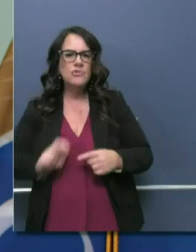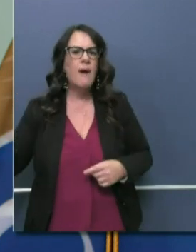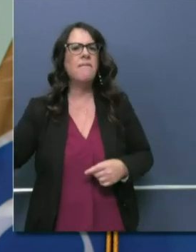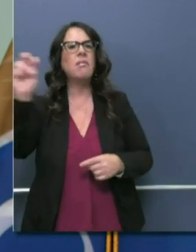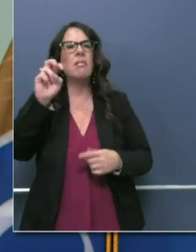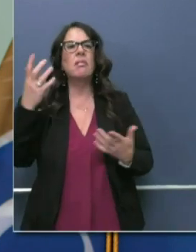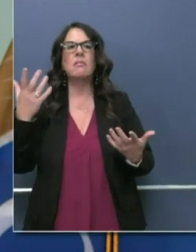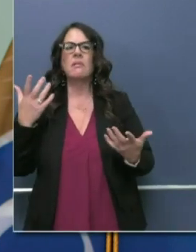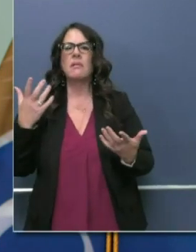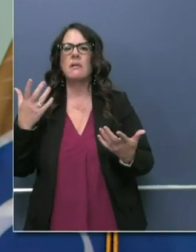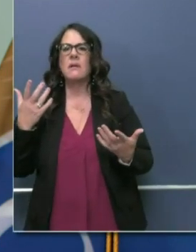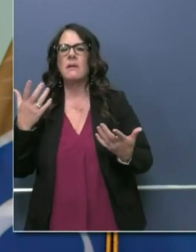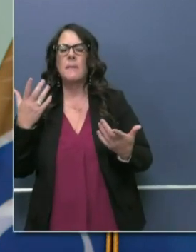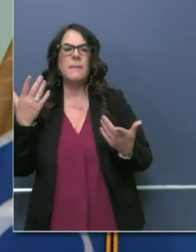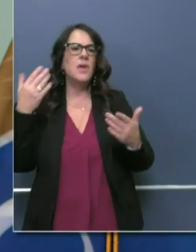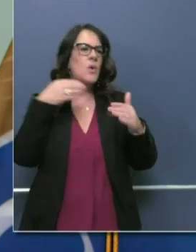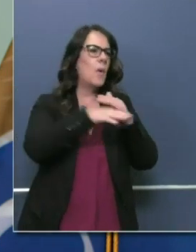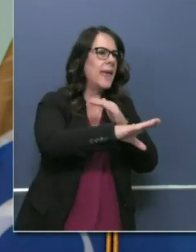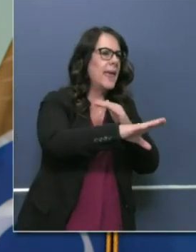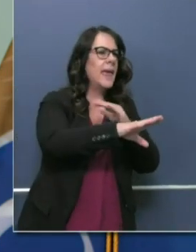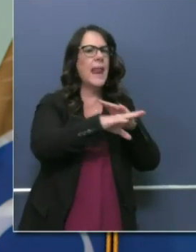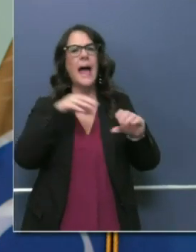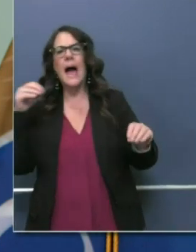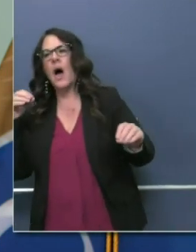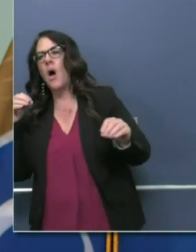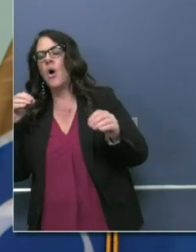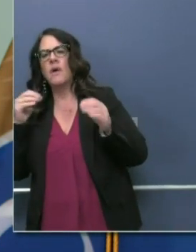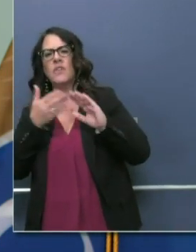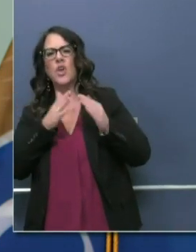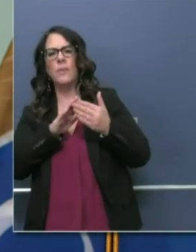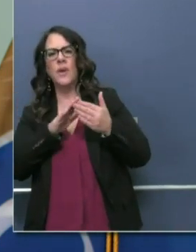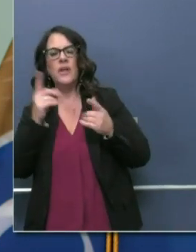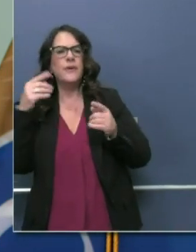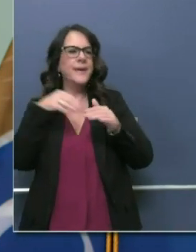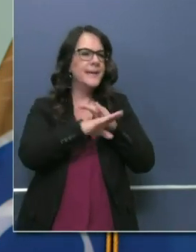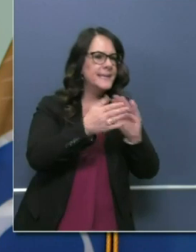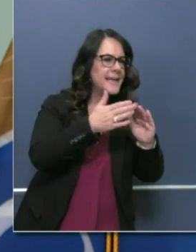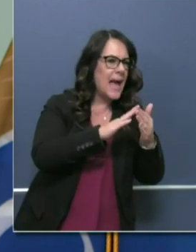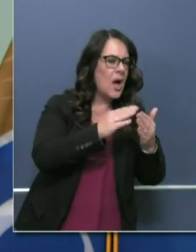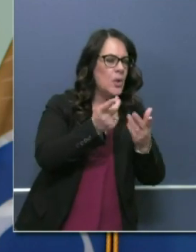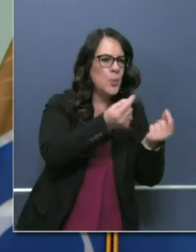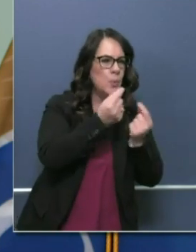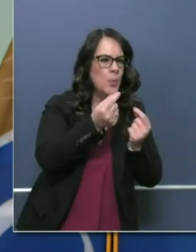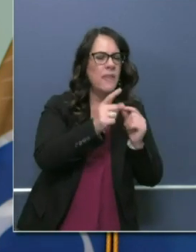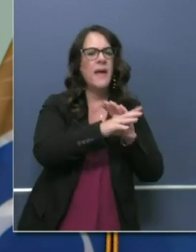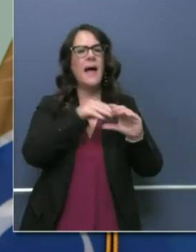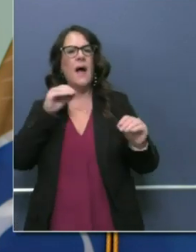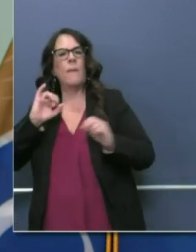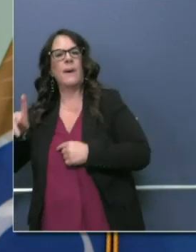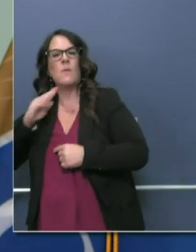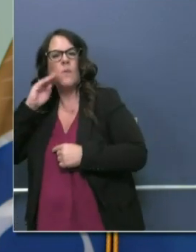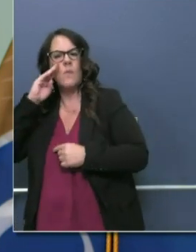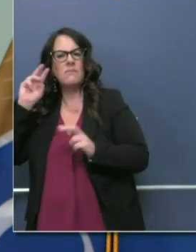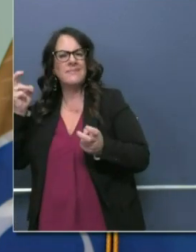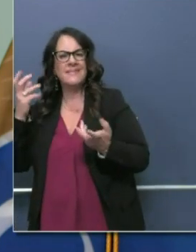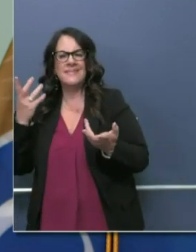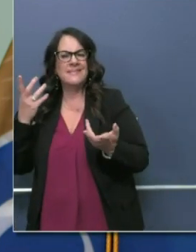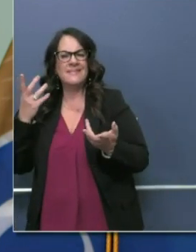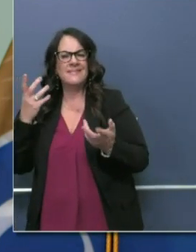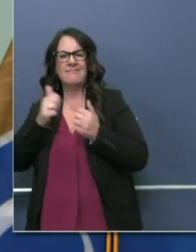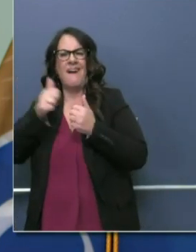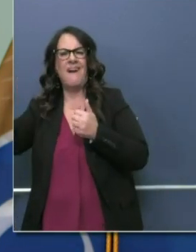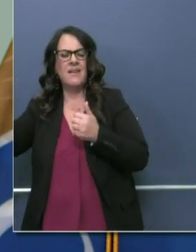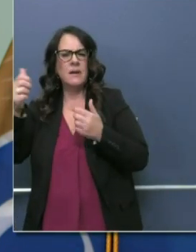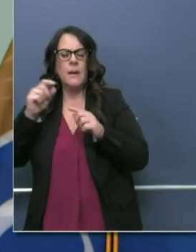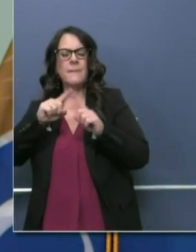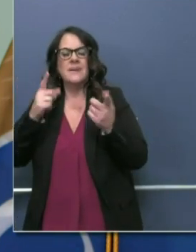and out of these communities back and forth. And so we have to manage this from a broader perspective, not just